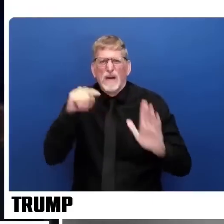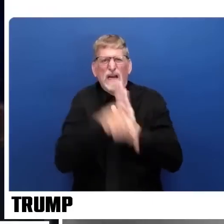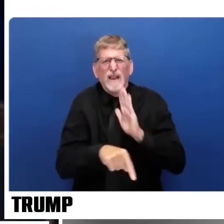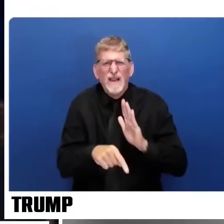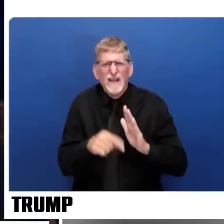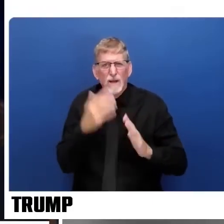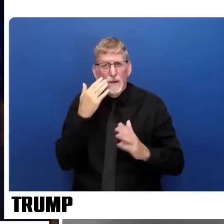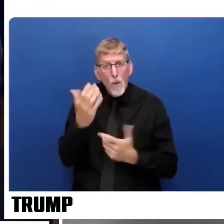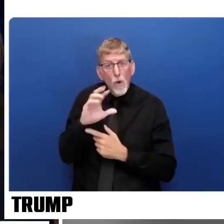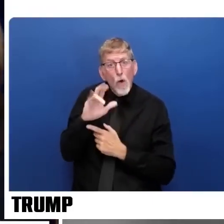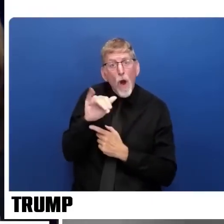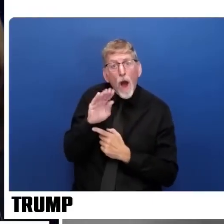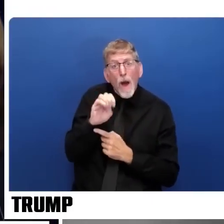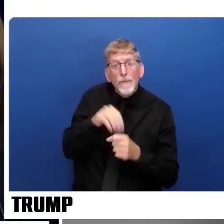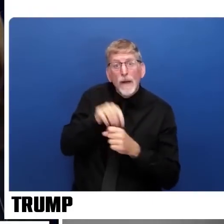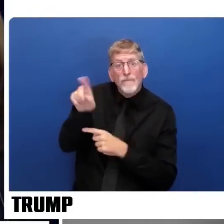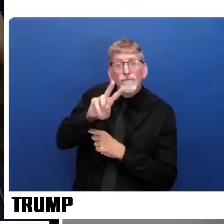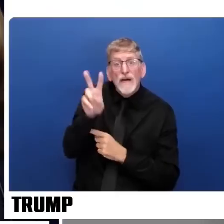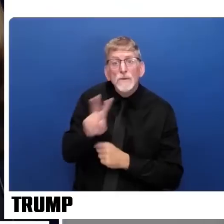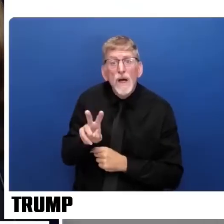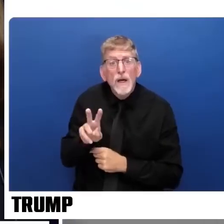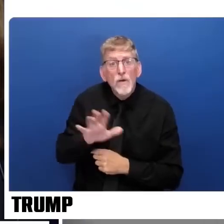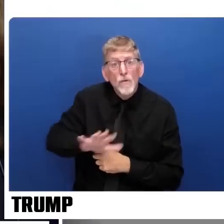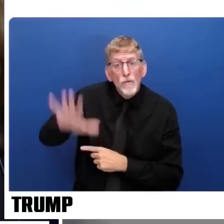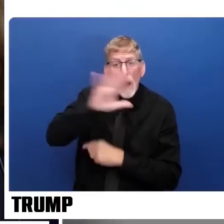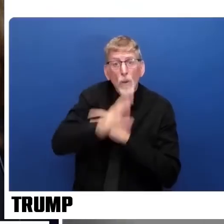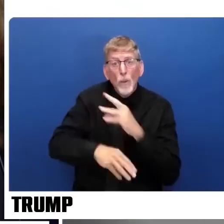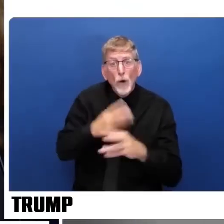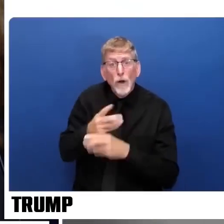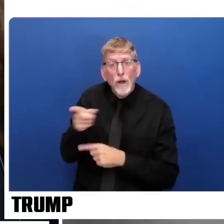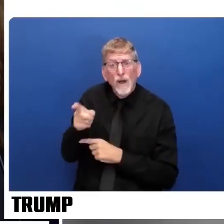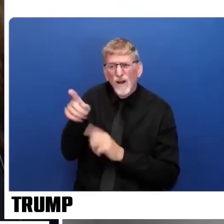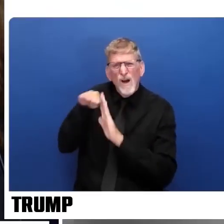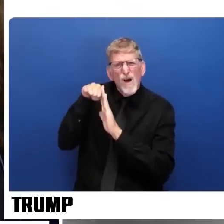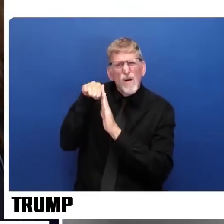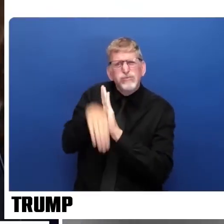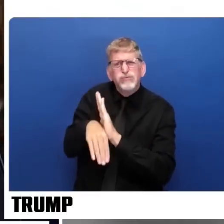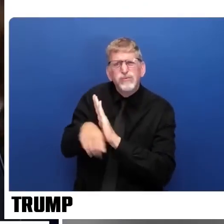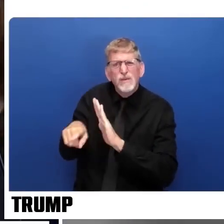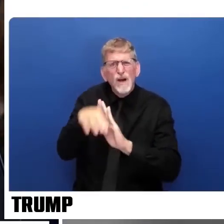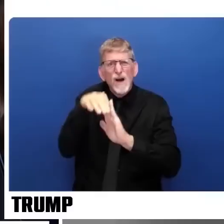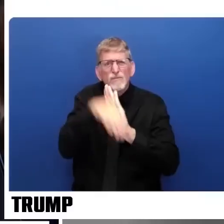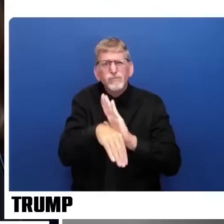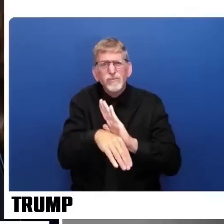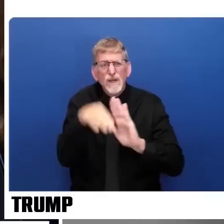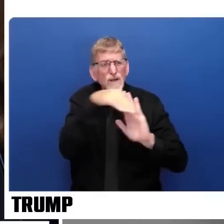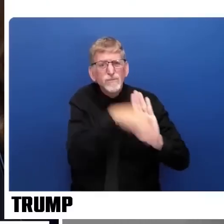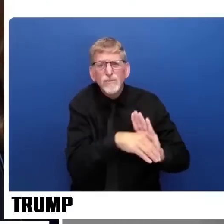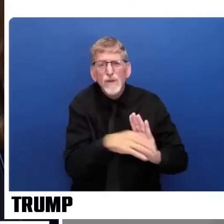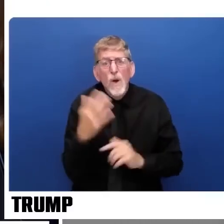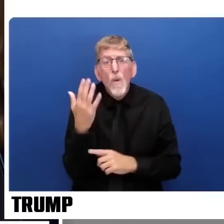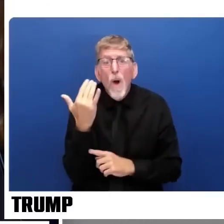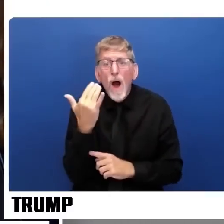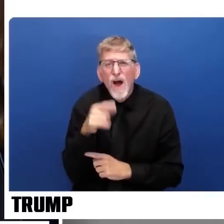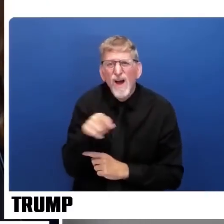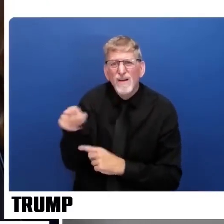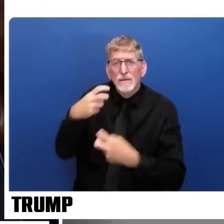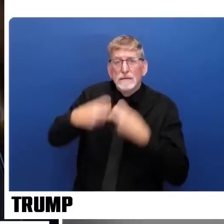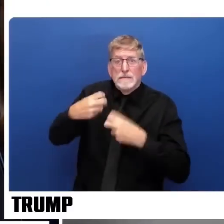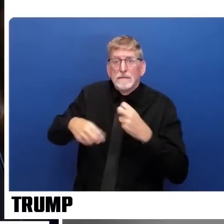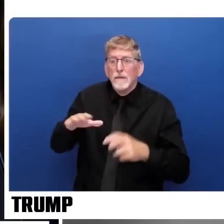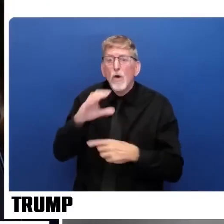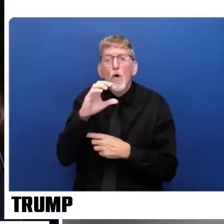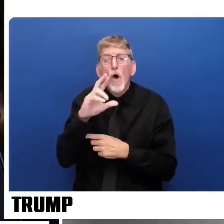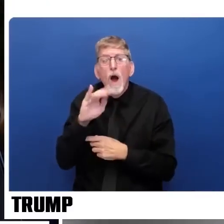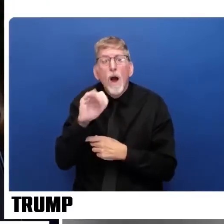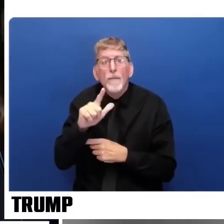in countries all over the world is way down? You know why? Because they've taken their criminals off the street and they've given them to her